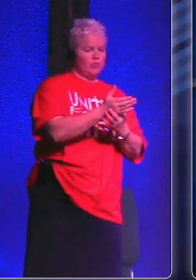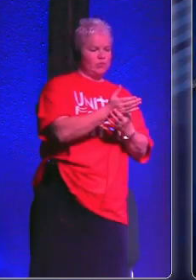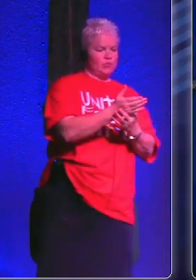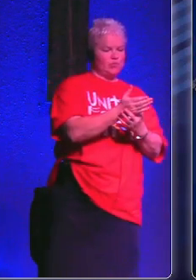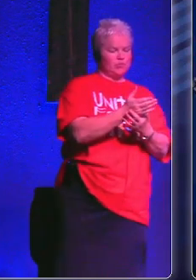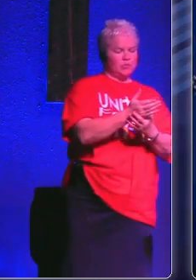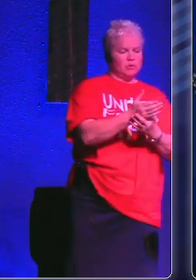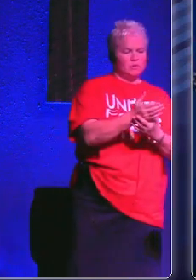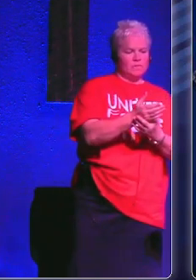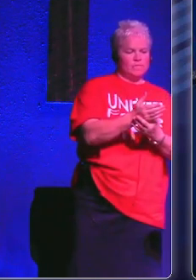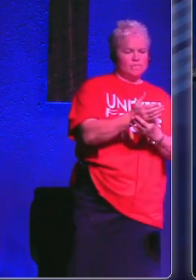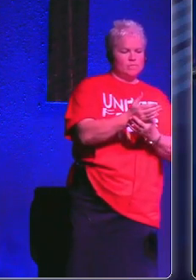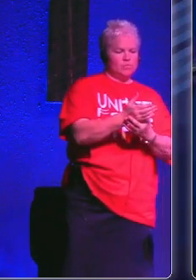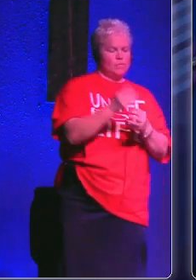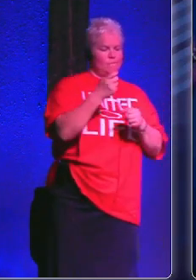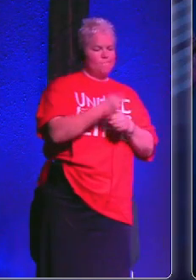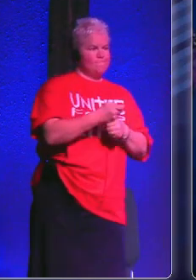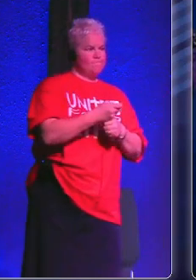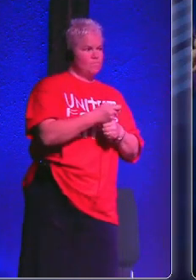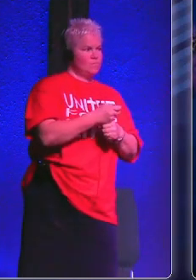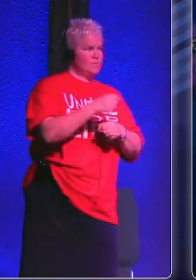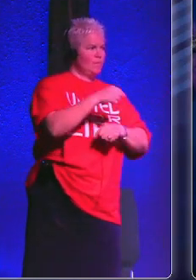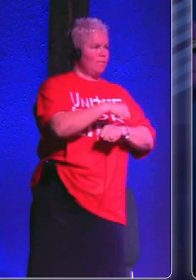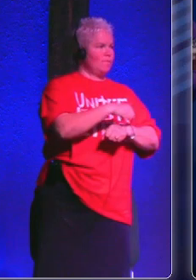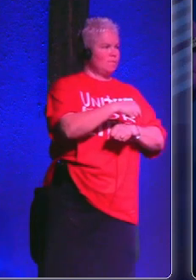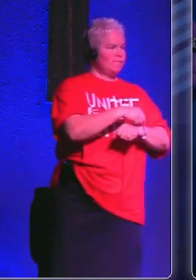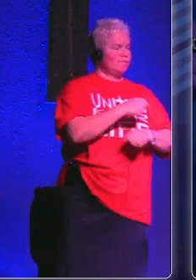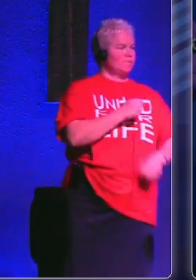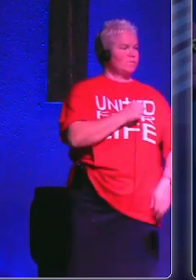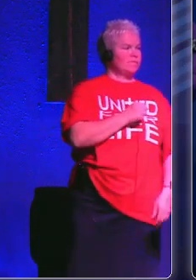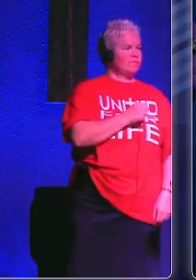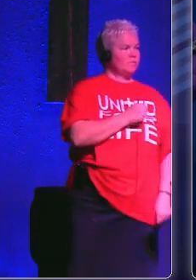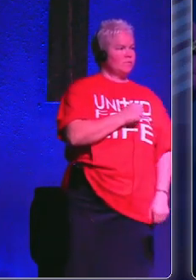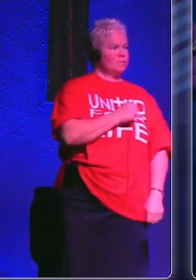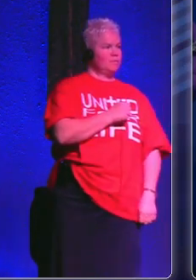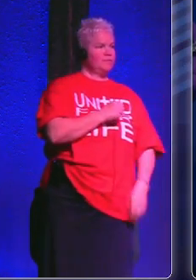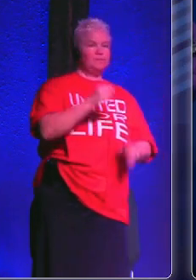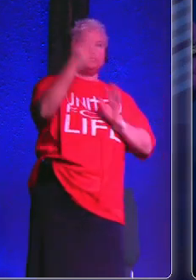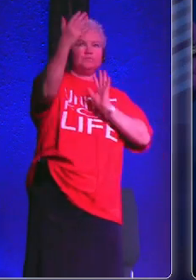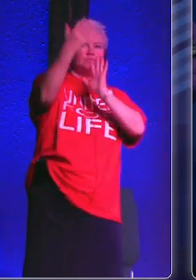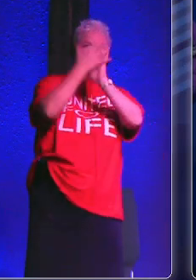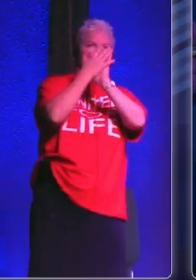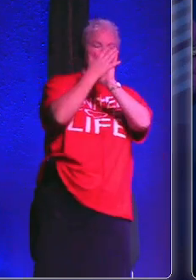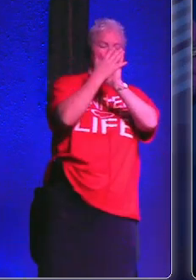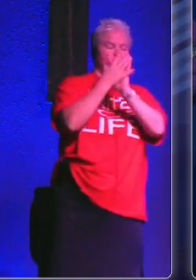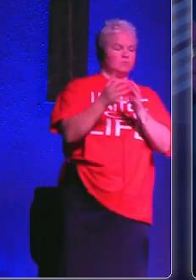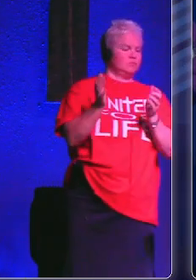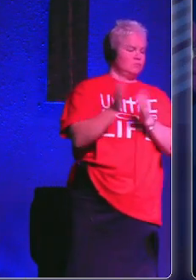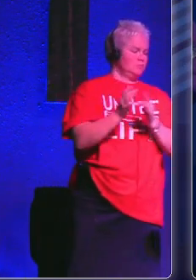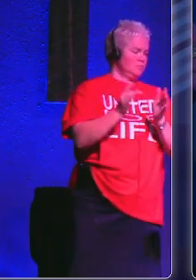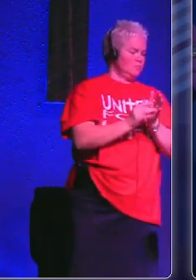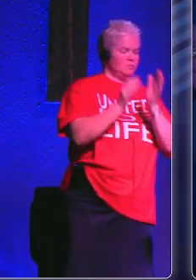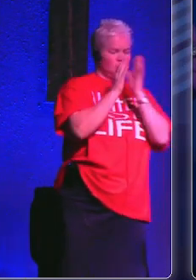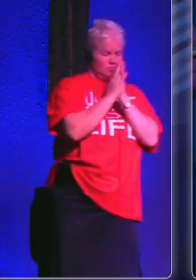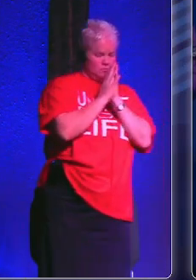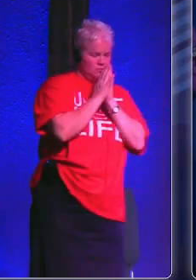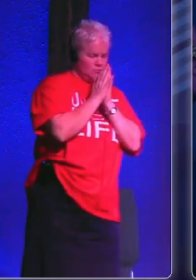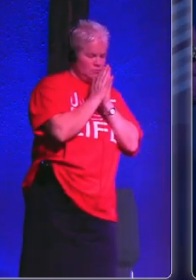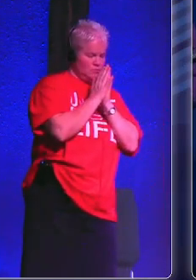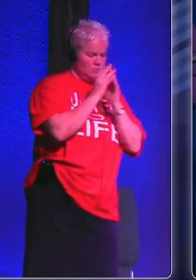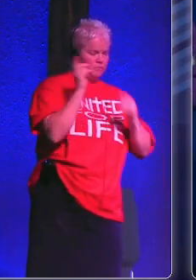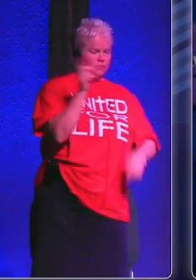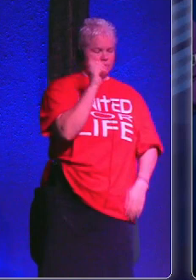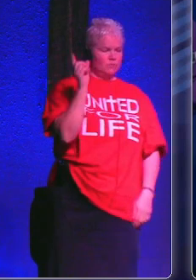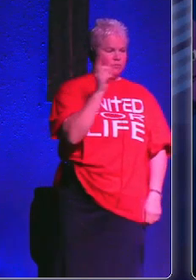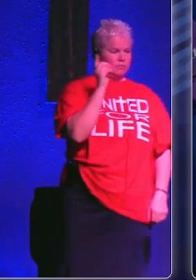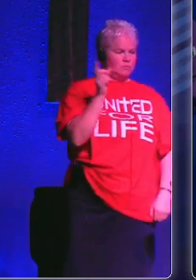through, but they're worth going through the hard times because we draw closer to Jesus in that. So I'm going to pray like